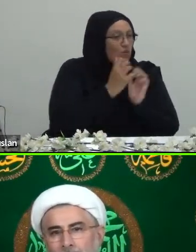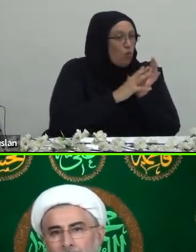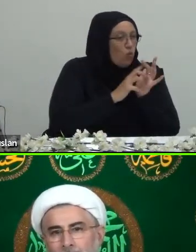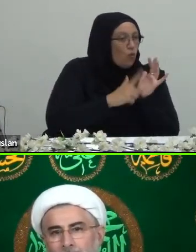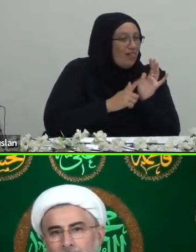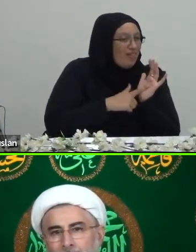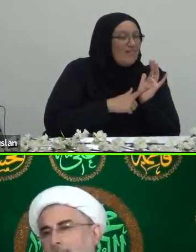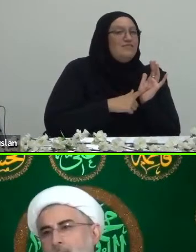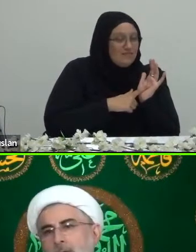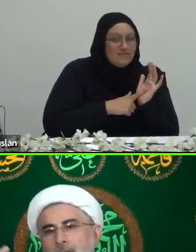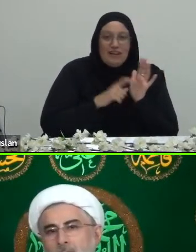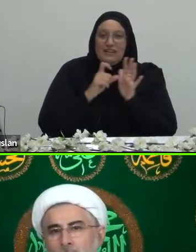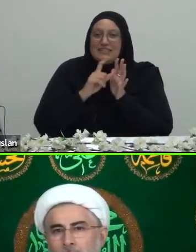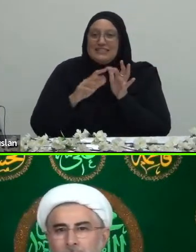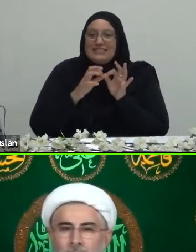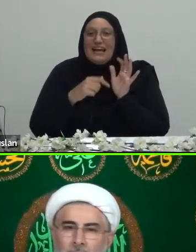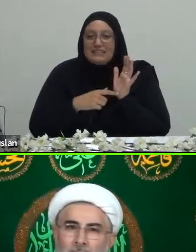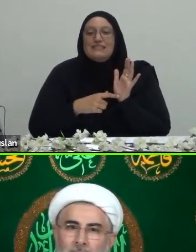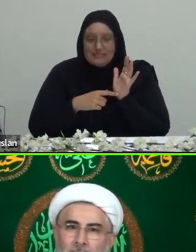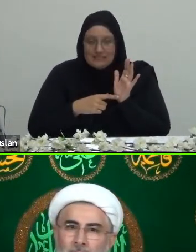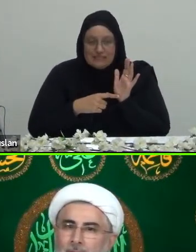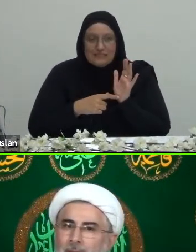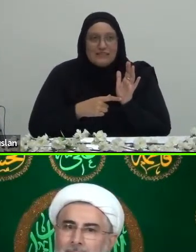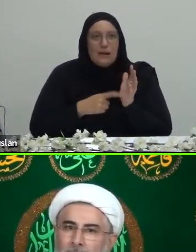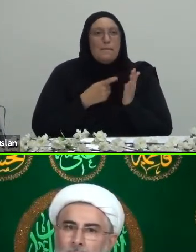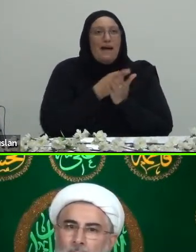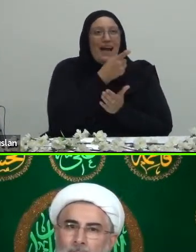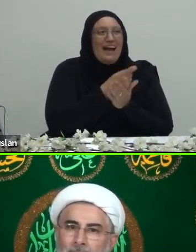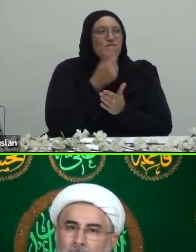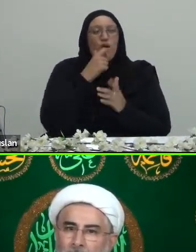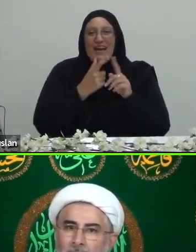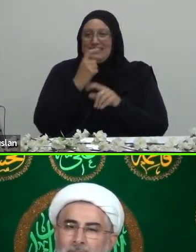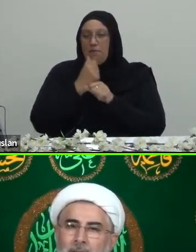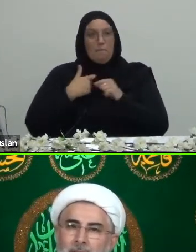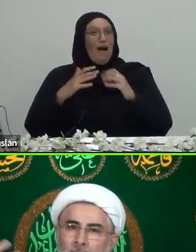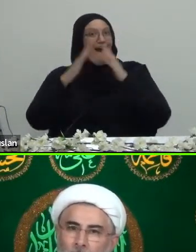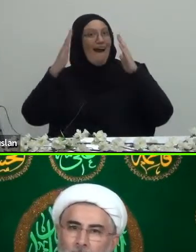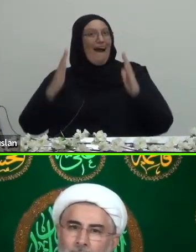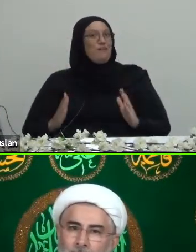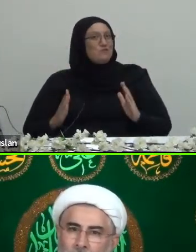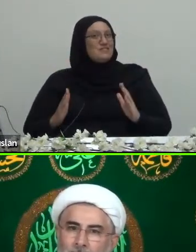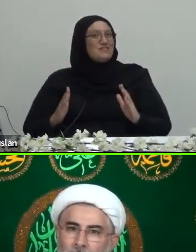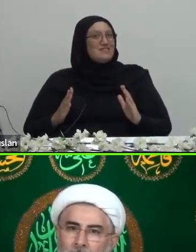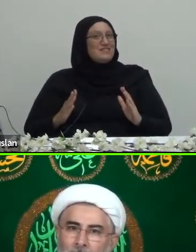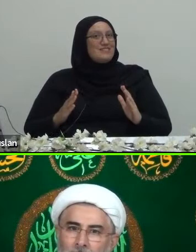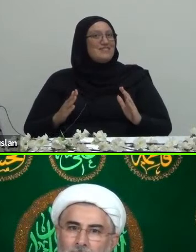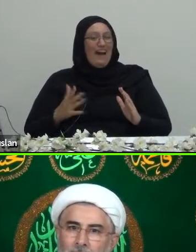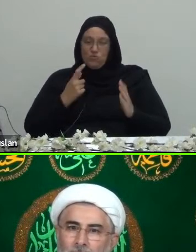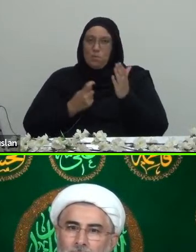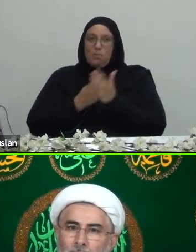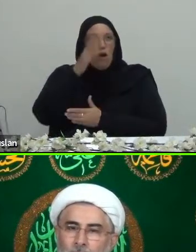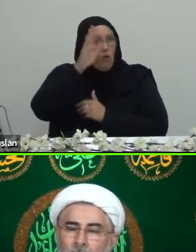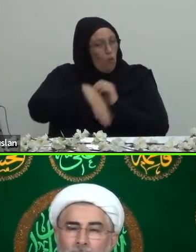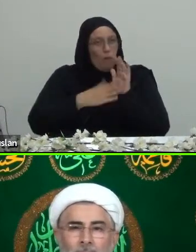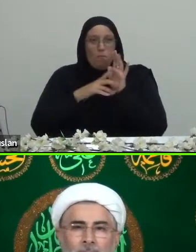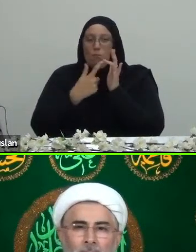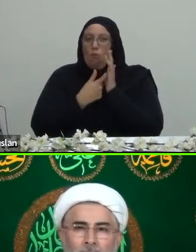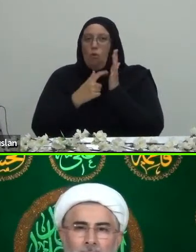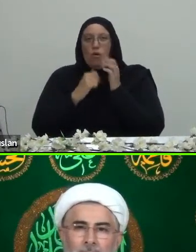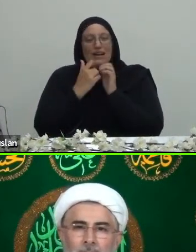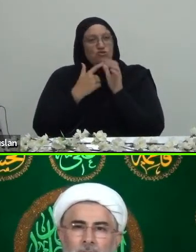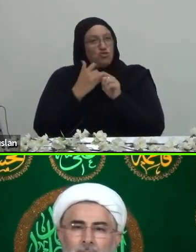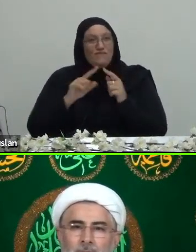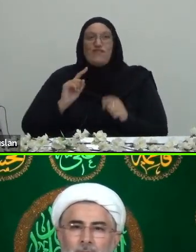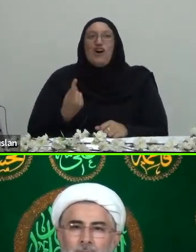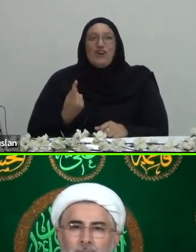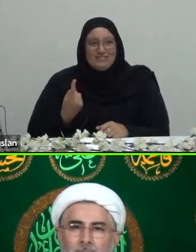to be paid. Let's say there is a mortgage on this estate that needs to be paid immediately or in due term. And